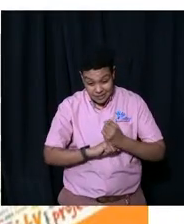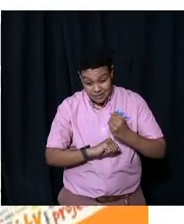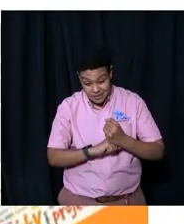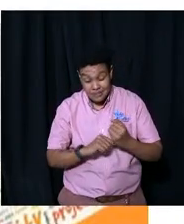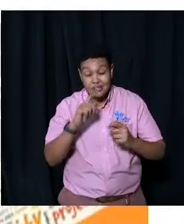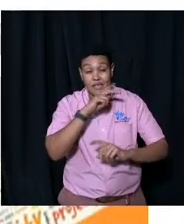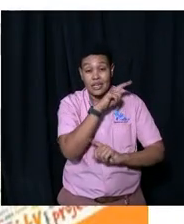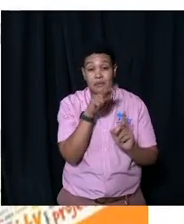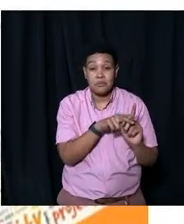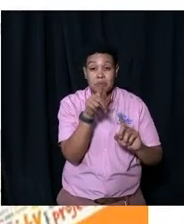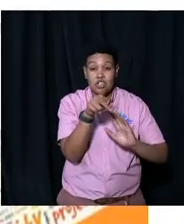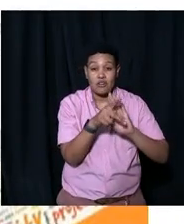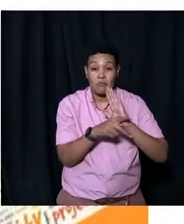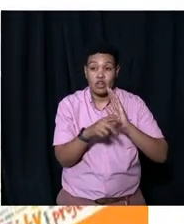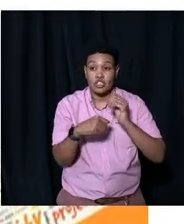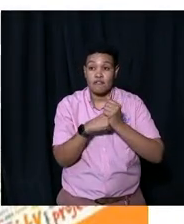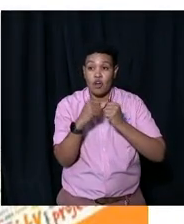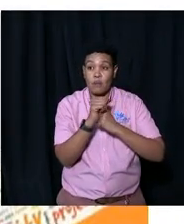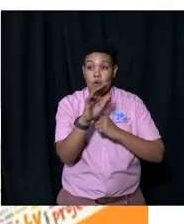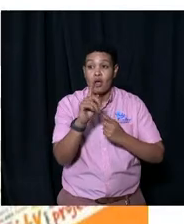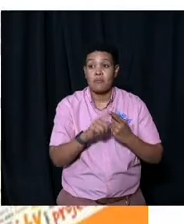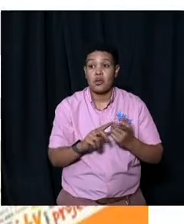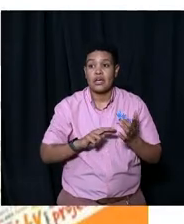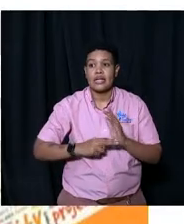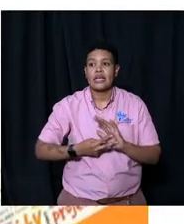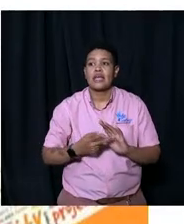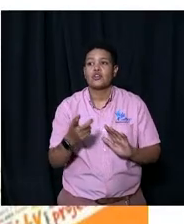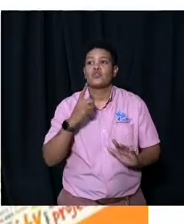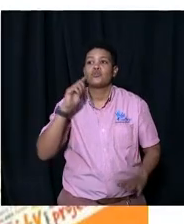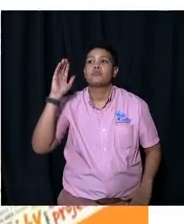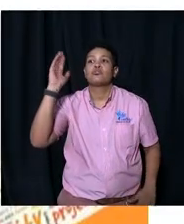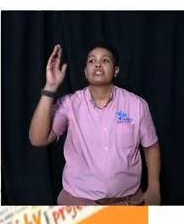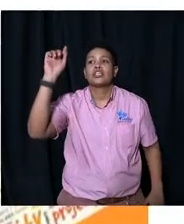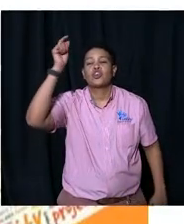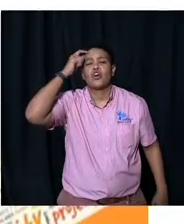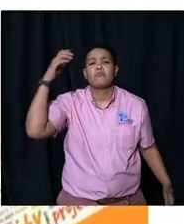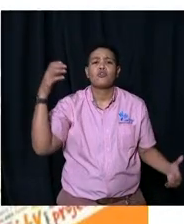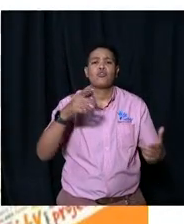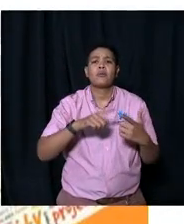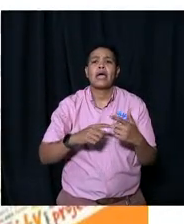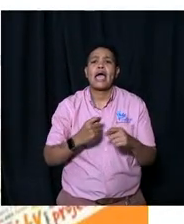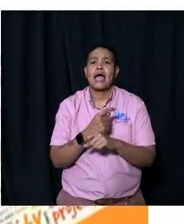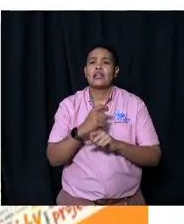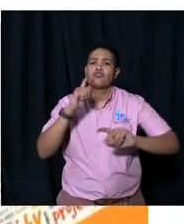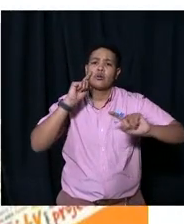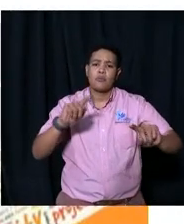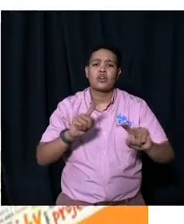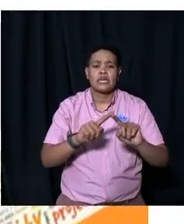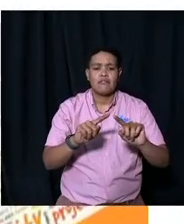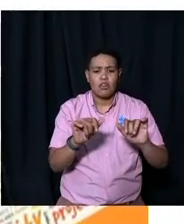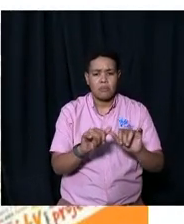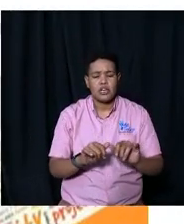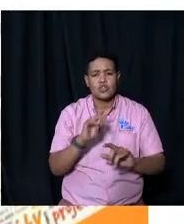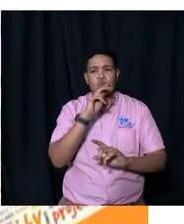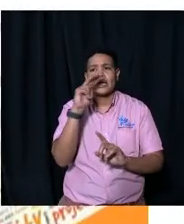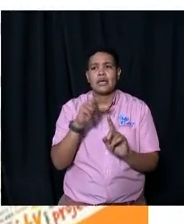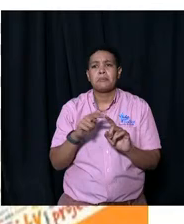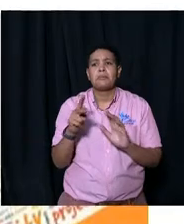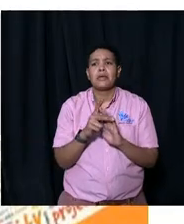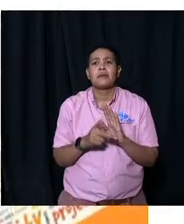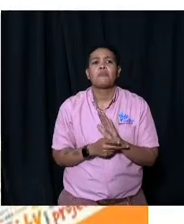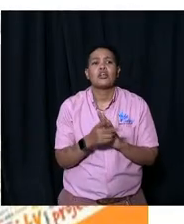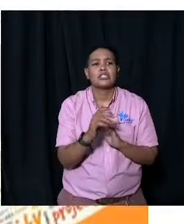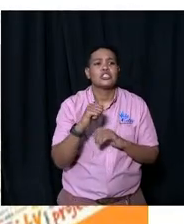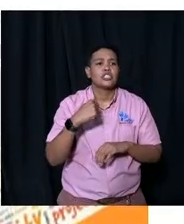this policy framework. And we intend to present to Cabinet an annual report on the measures to implement the policy